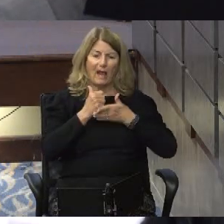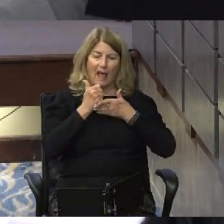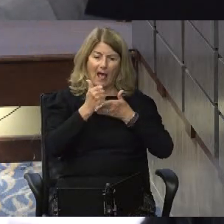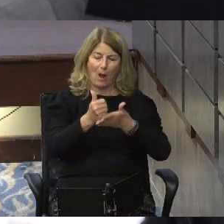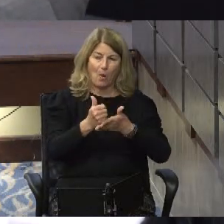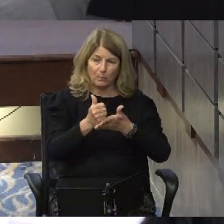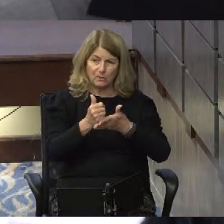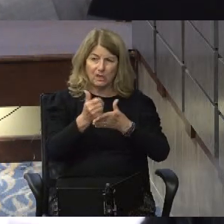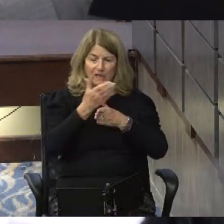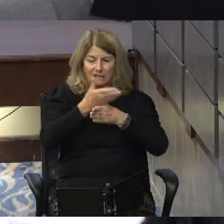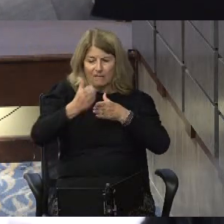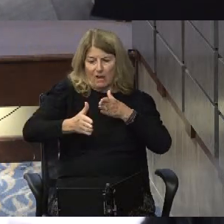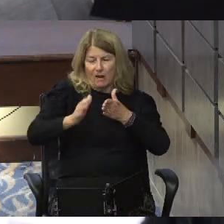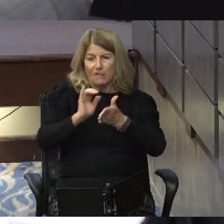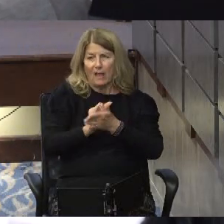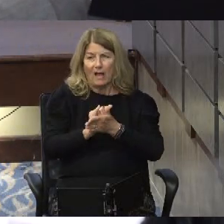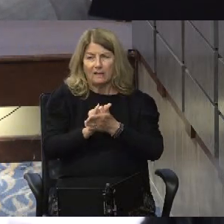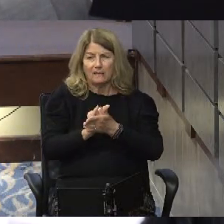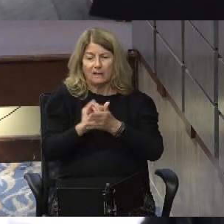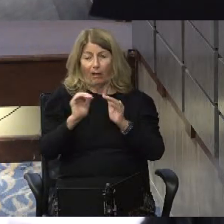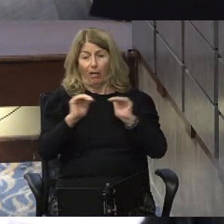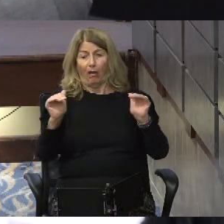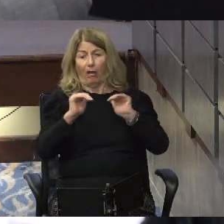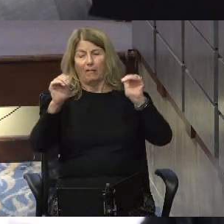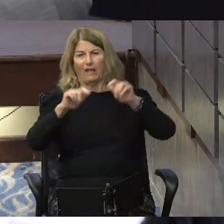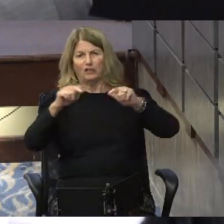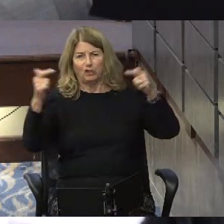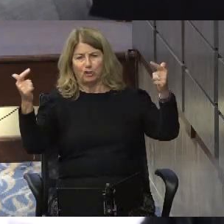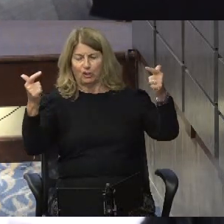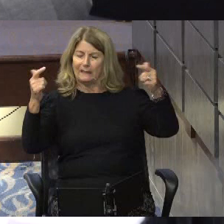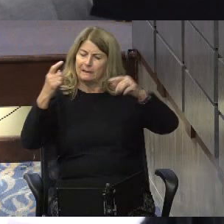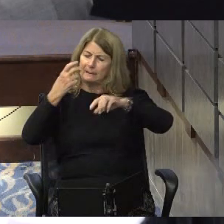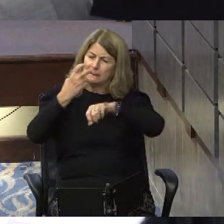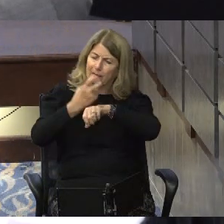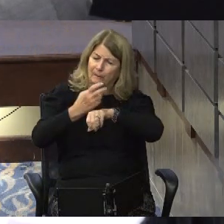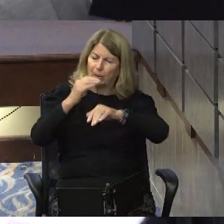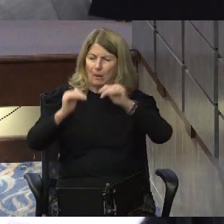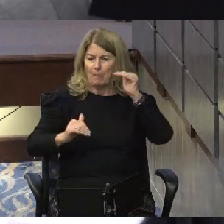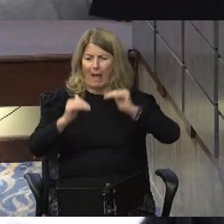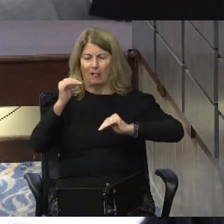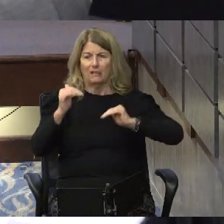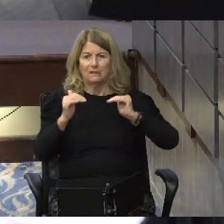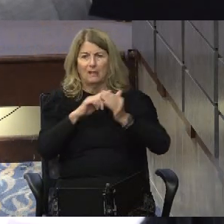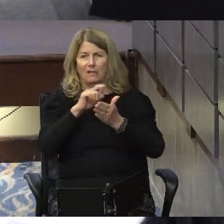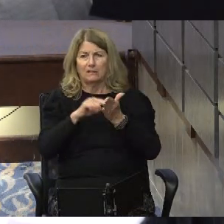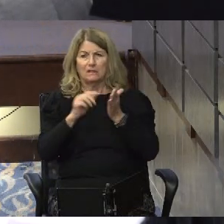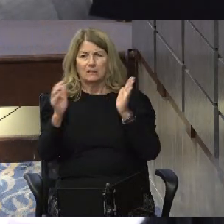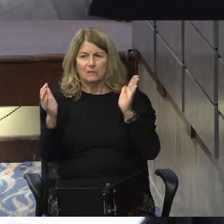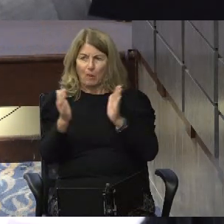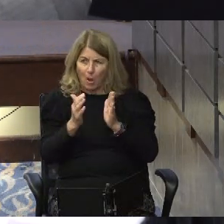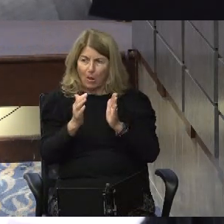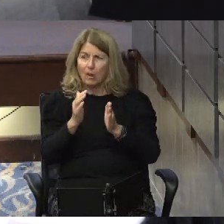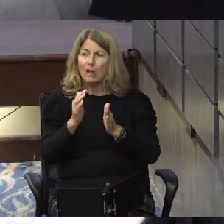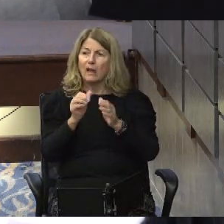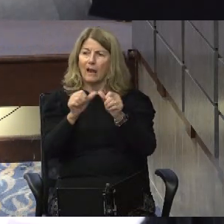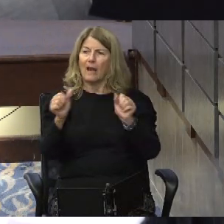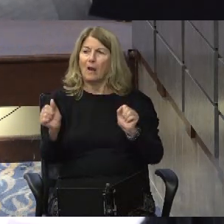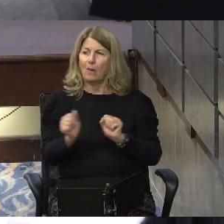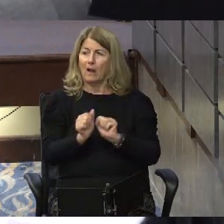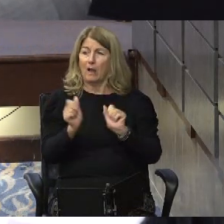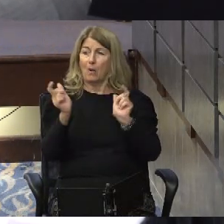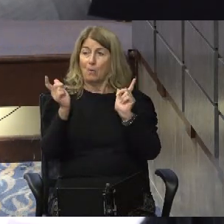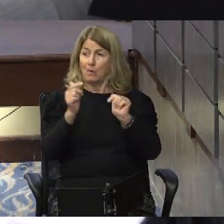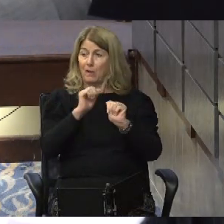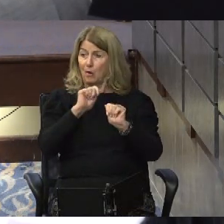up some of that scale as well. So it's a difficult balance. This is a small site. As Scott mentioned, when we all think of